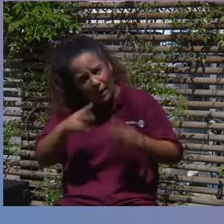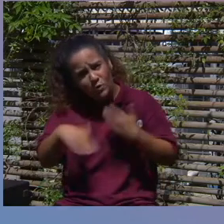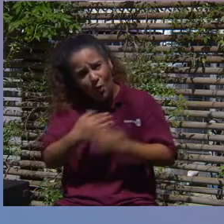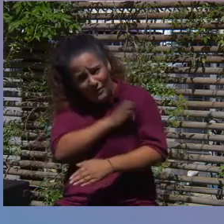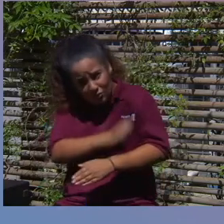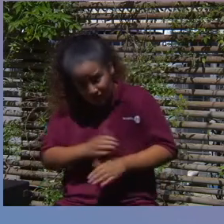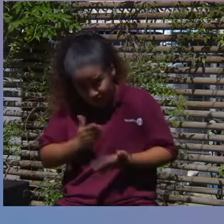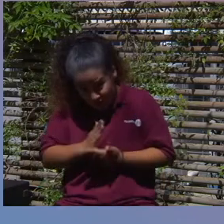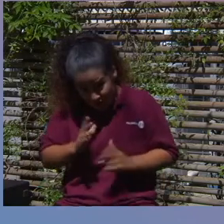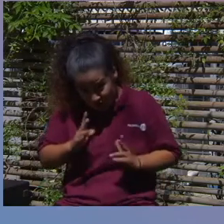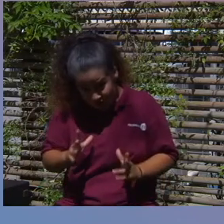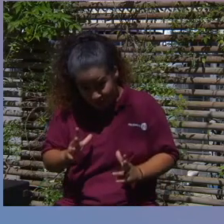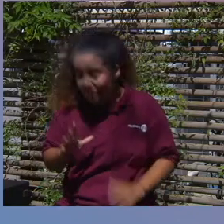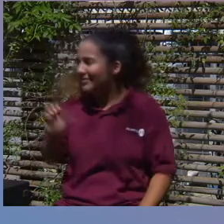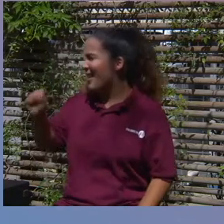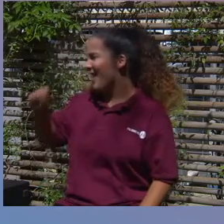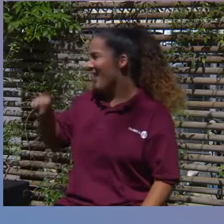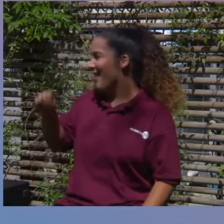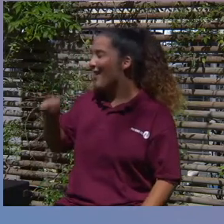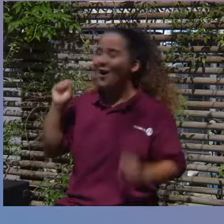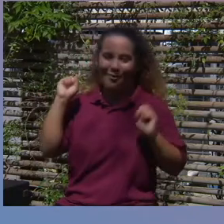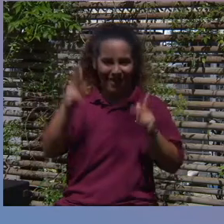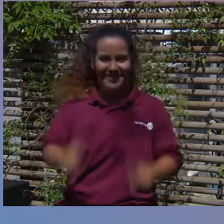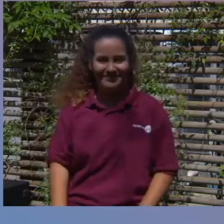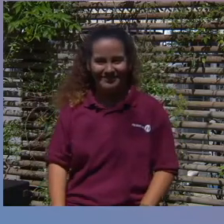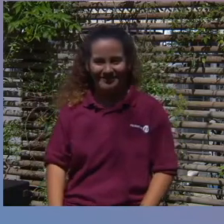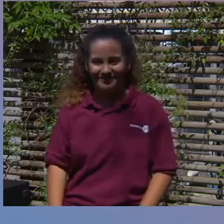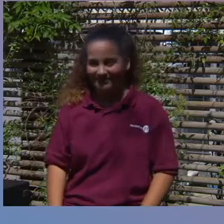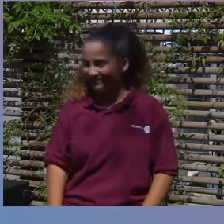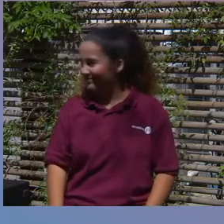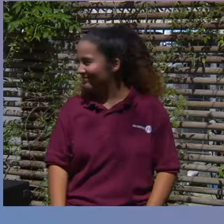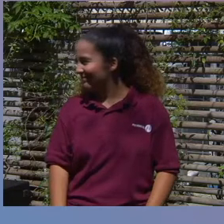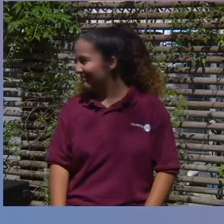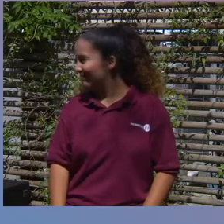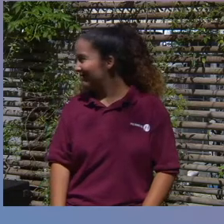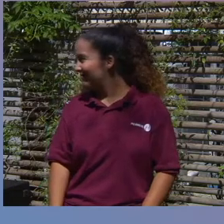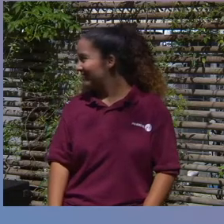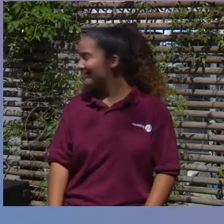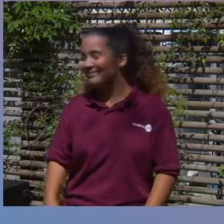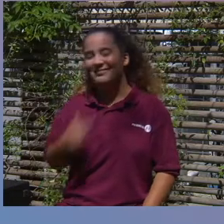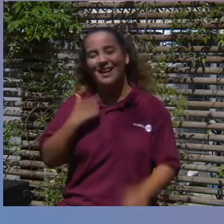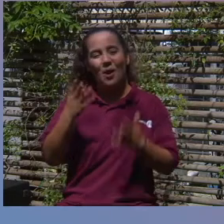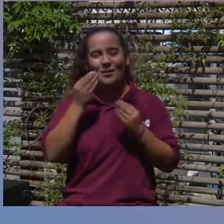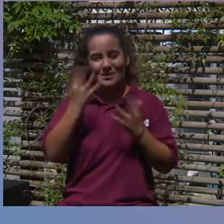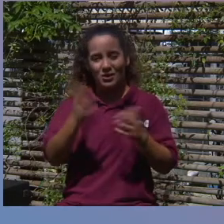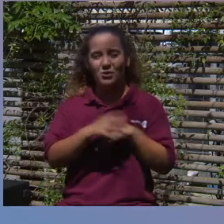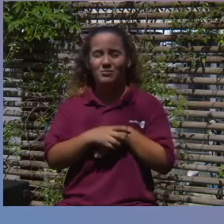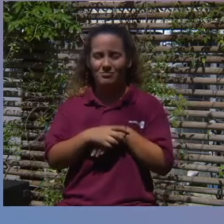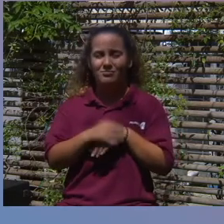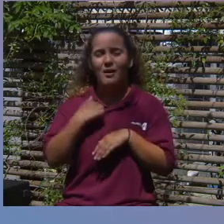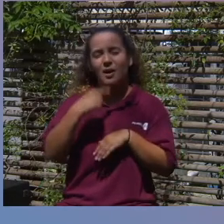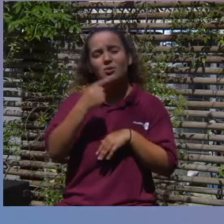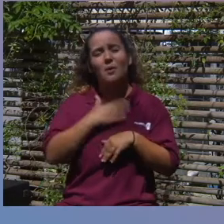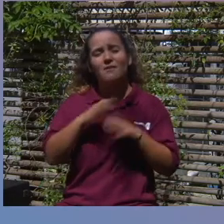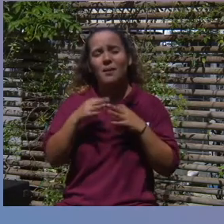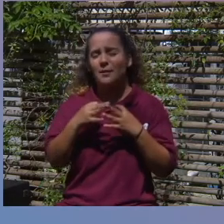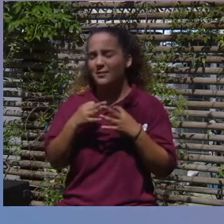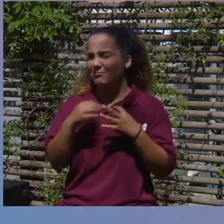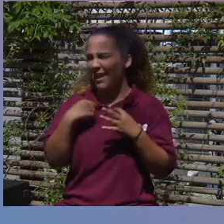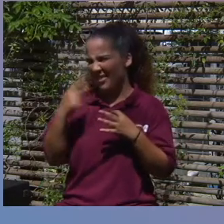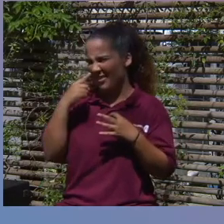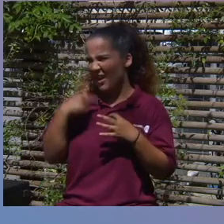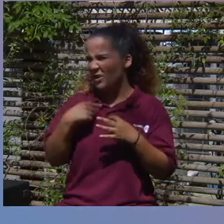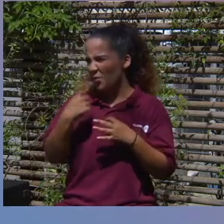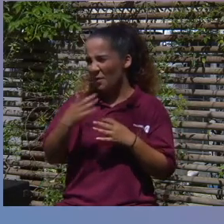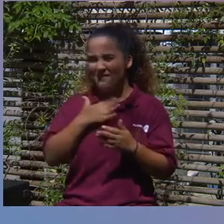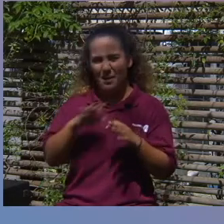Is that all right? Okay, wonderful. Yeah, this legend is so epic. Let me tell you, I was talking about how, like, I told my family. I think I was